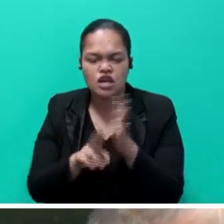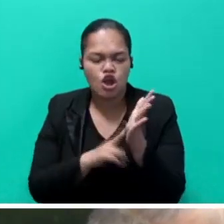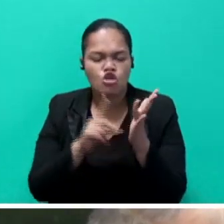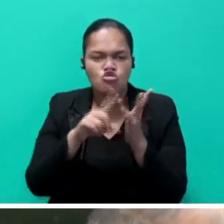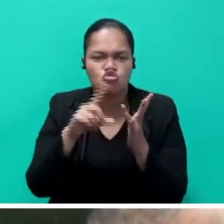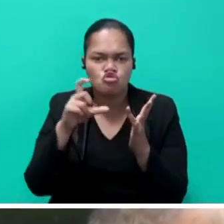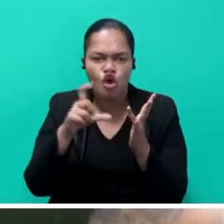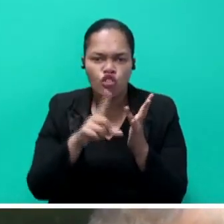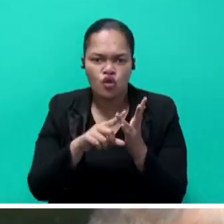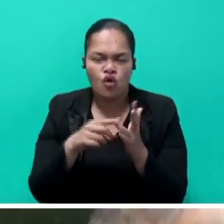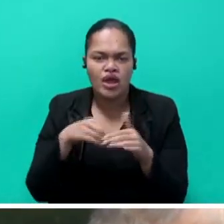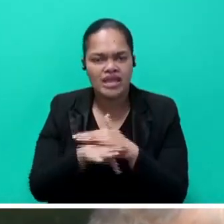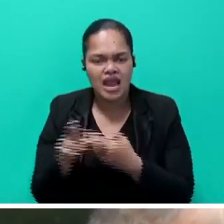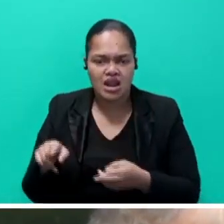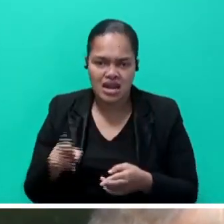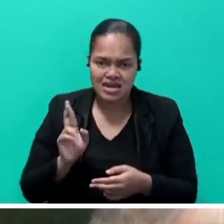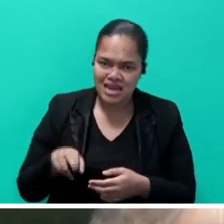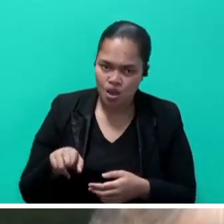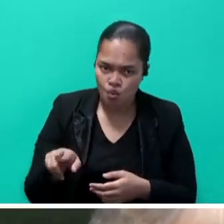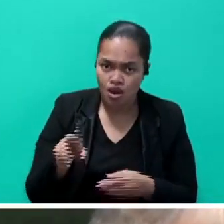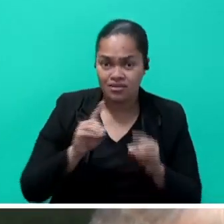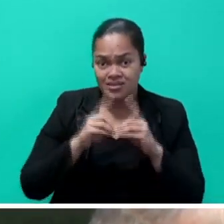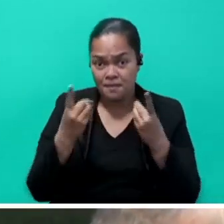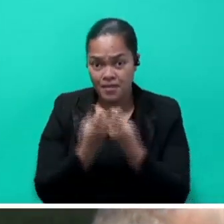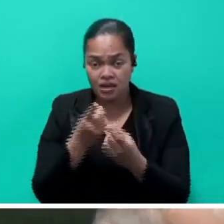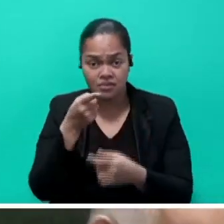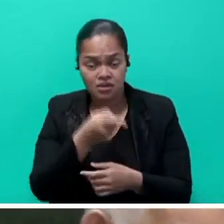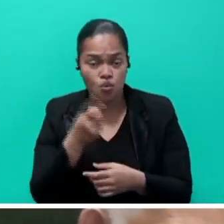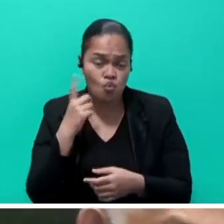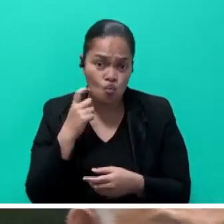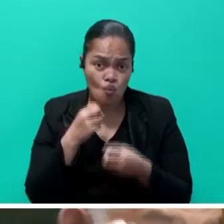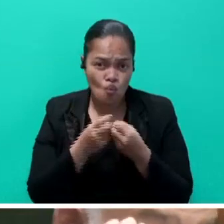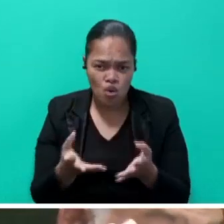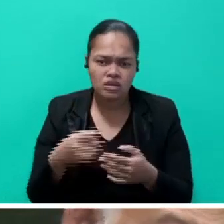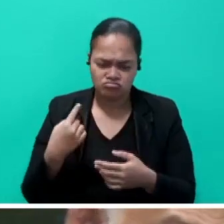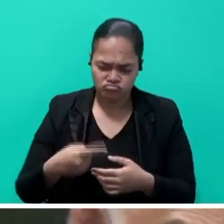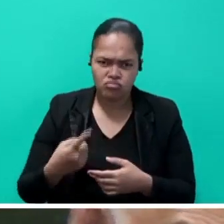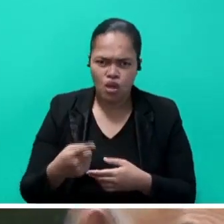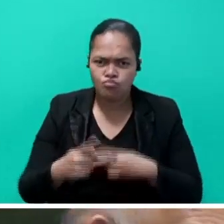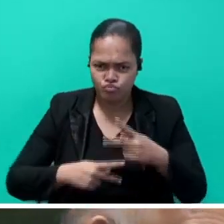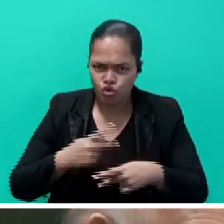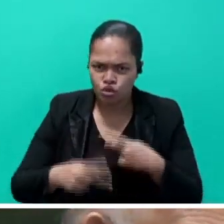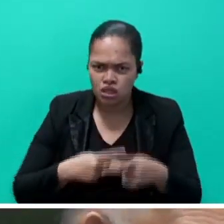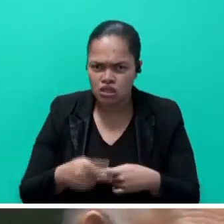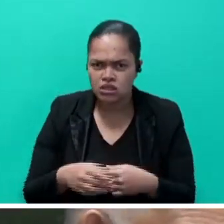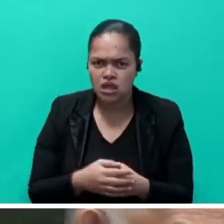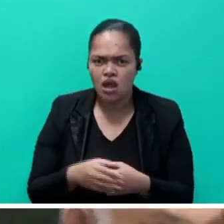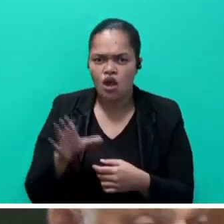sir, the Department of Waterways is currently in the process of